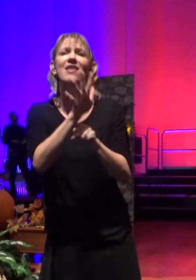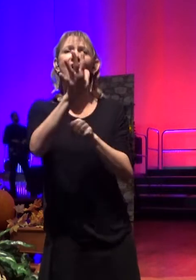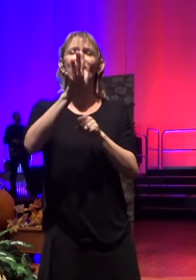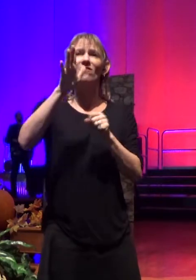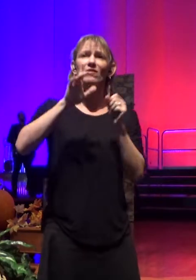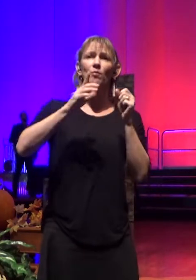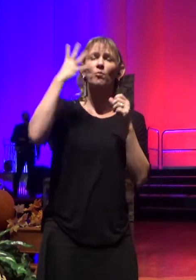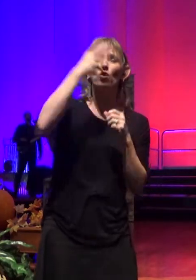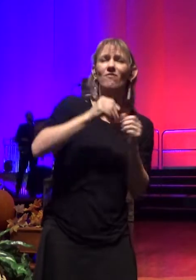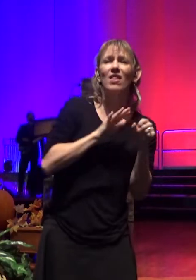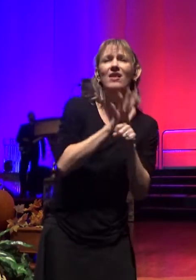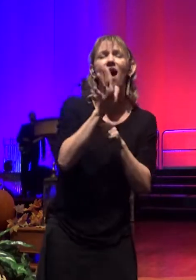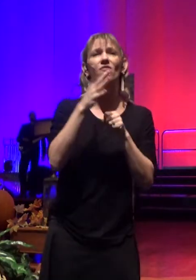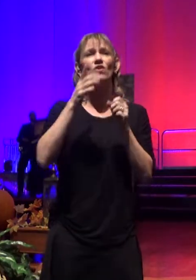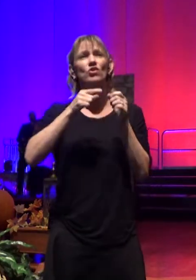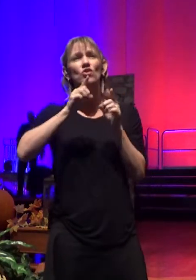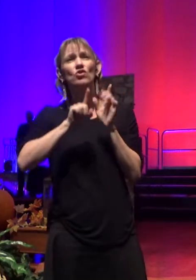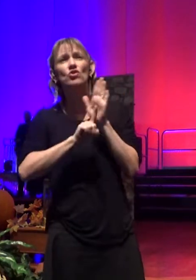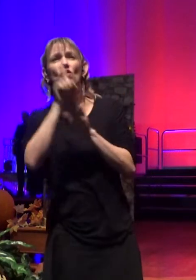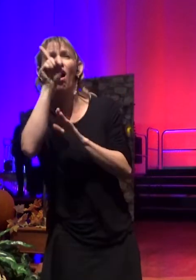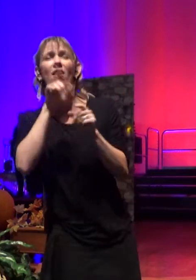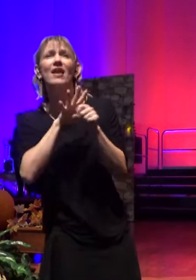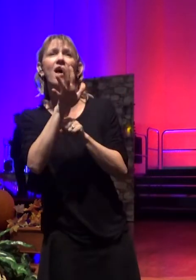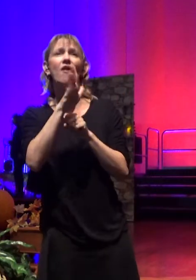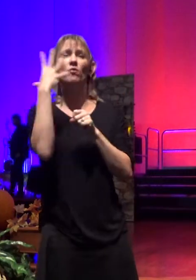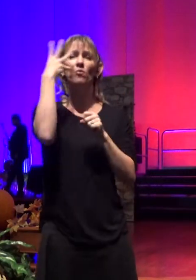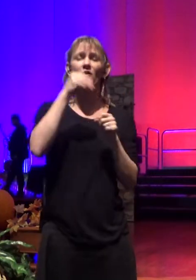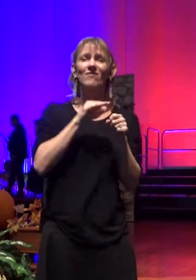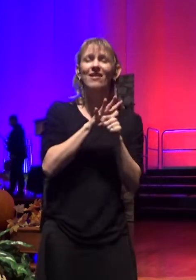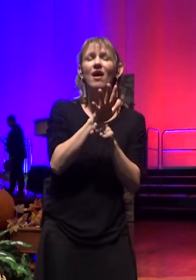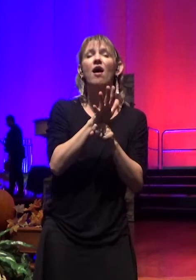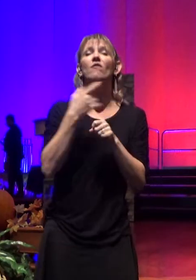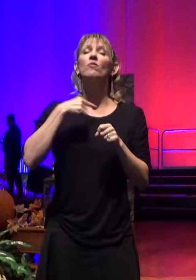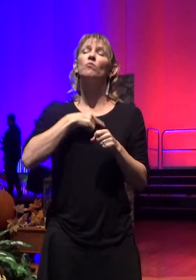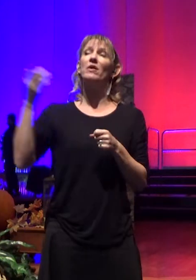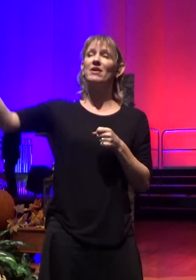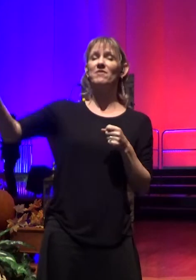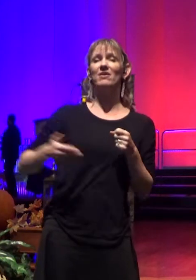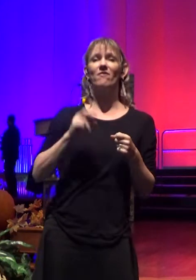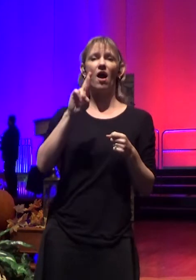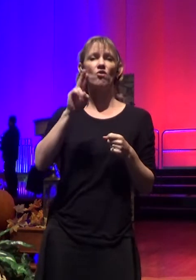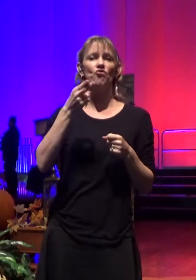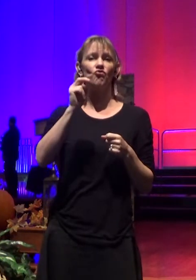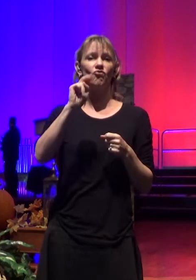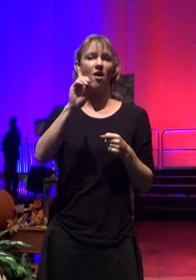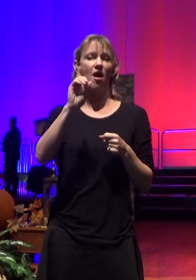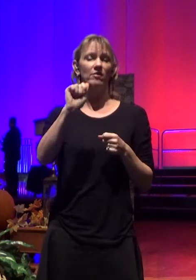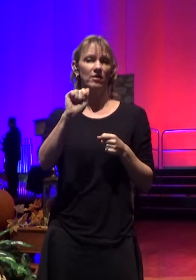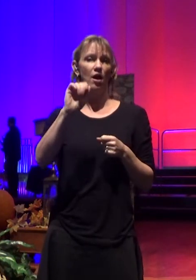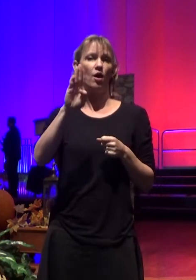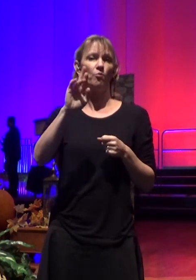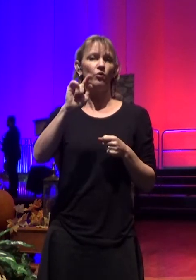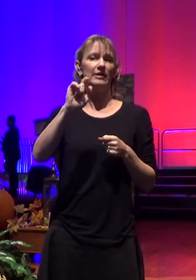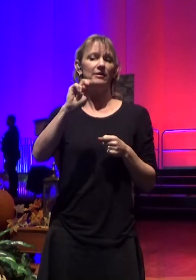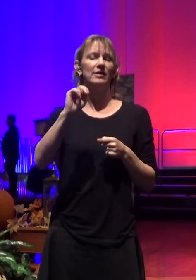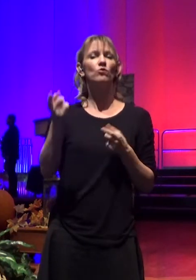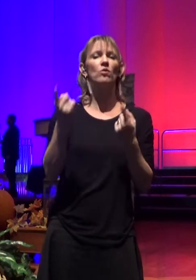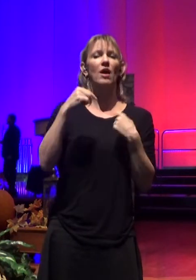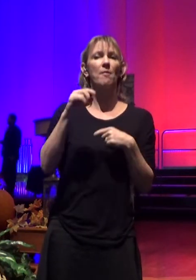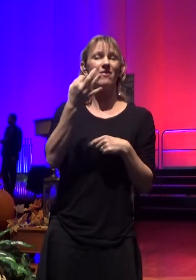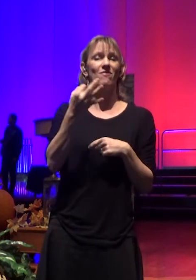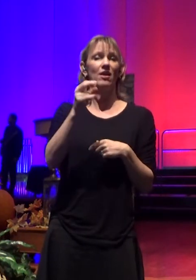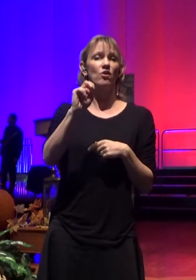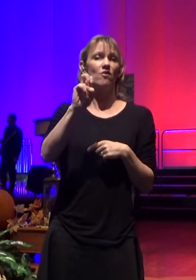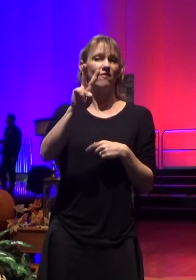enough, tall enough, thin enough, whatever it might be. We've invited Rhonda Britton to be with us on Friday, November 4th